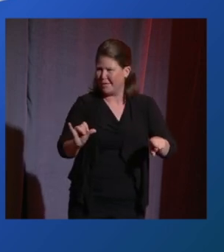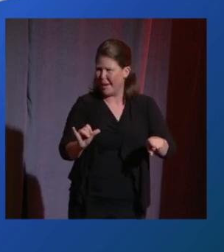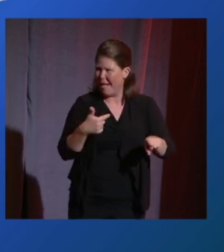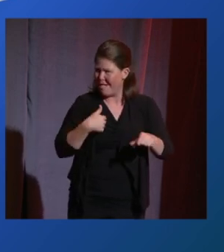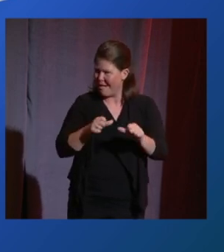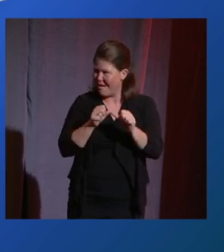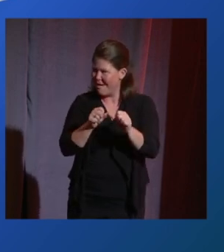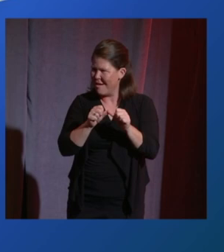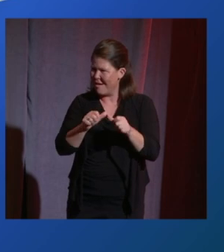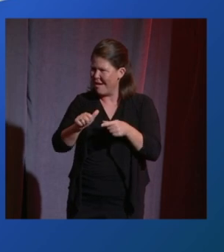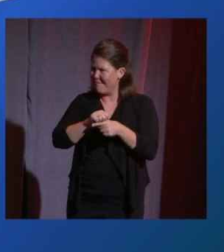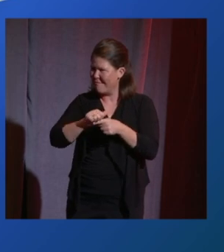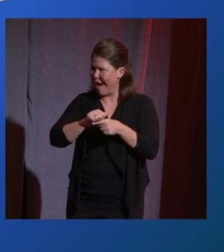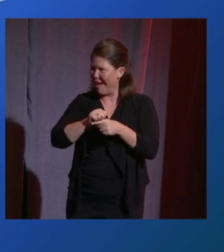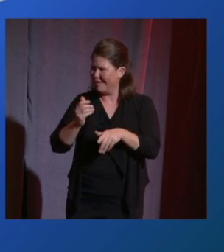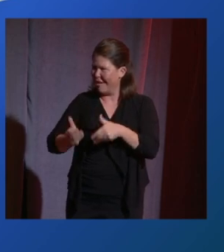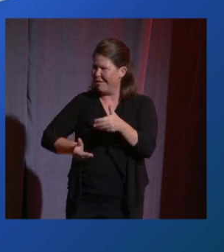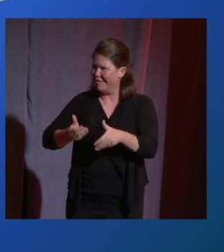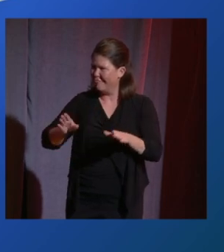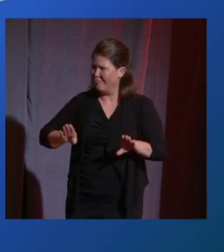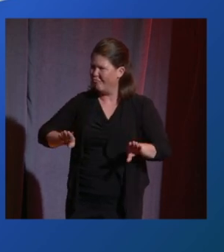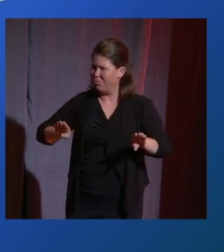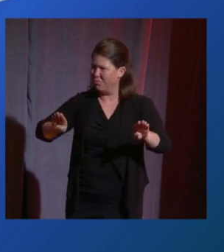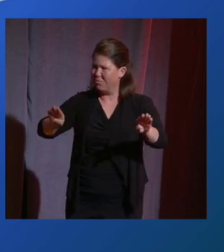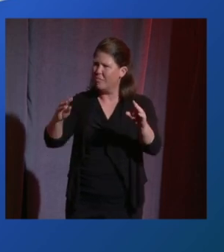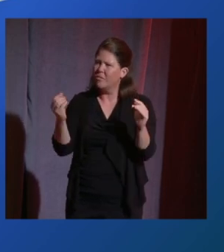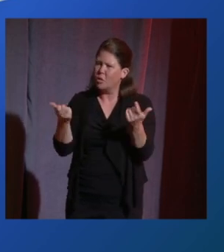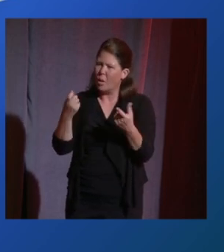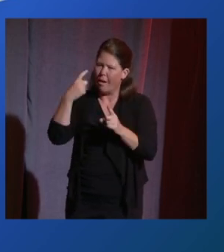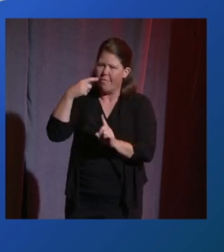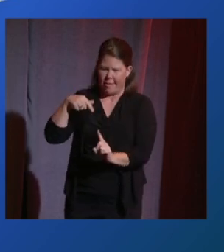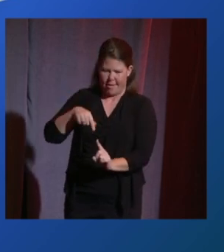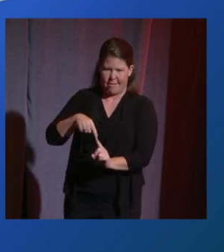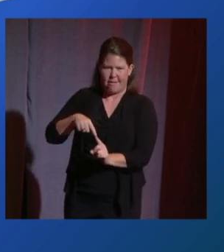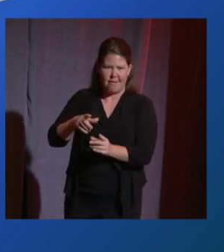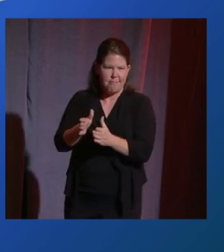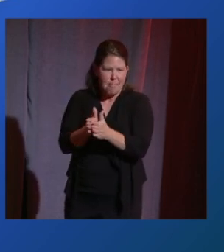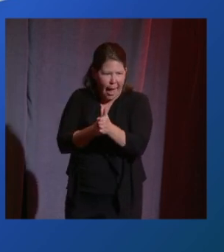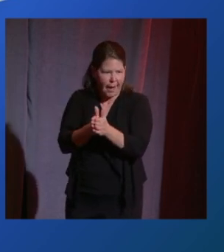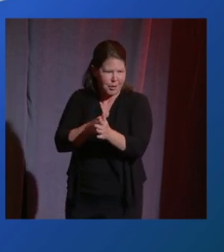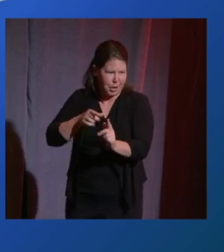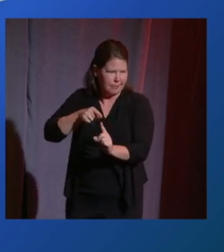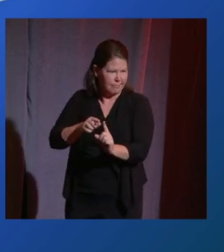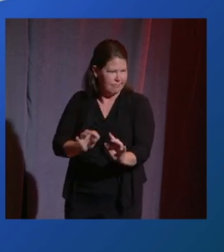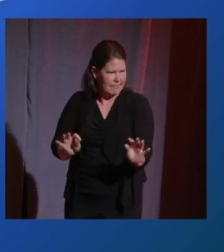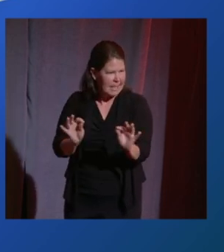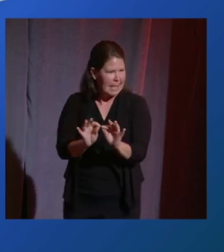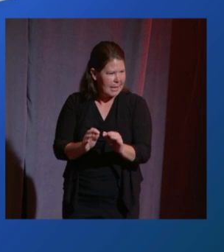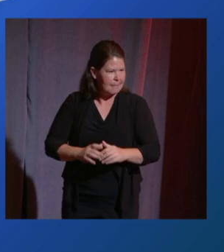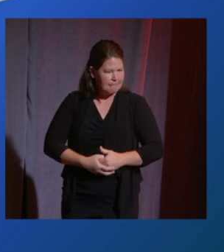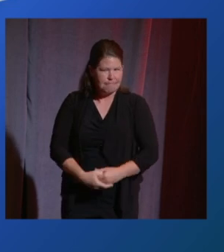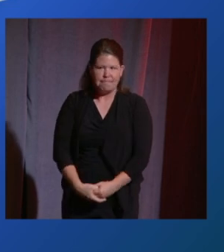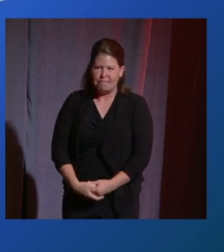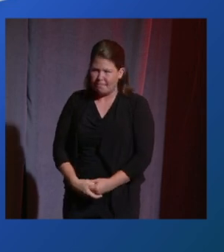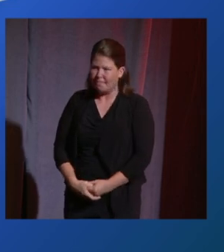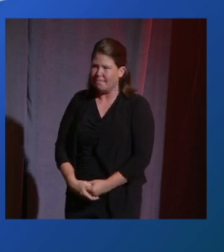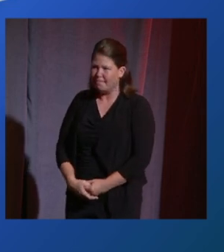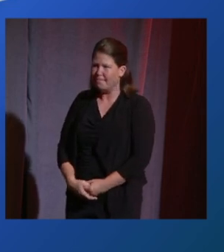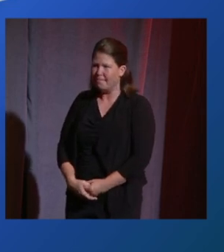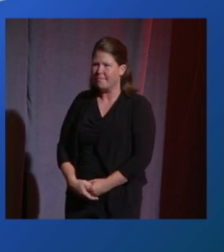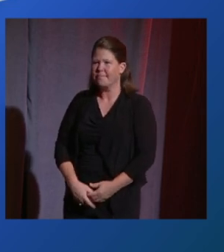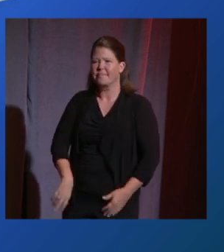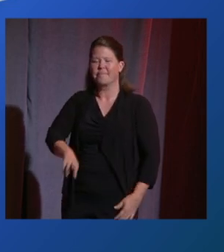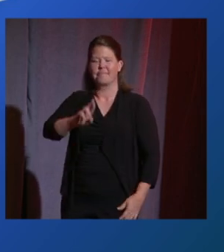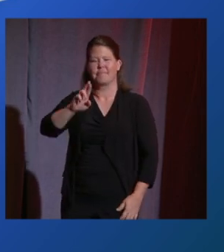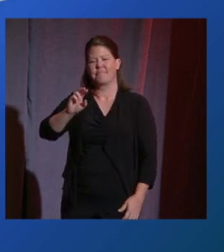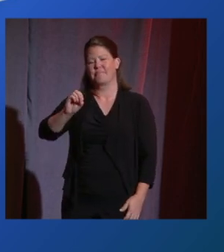so I think we just have to have more passion yes thank you very well done all